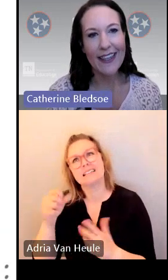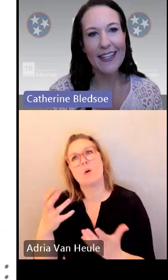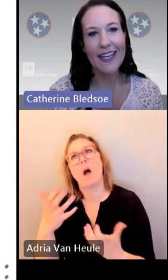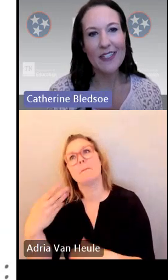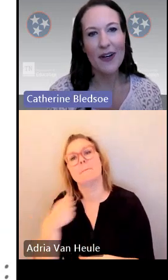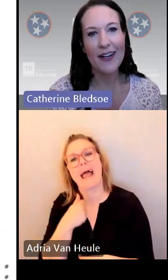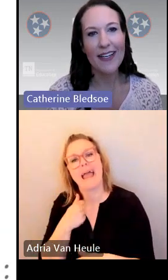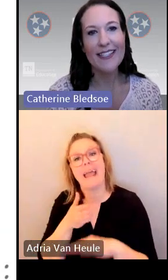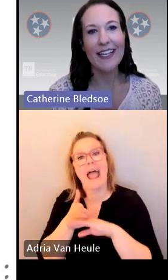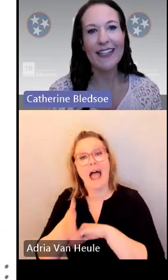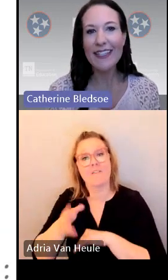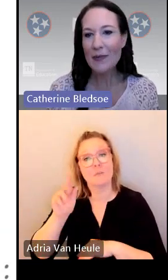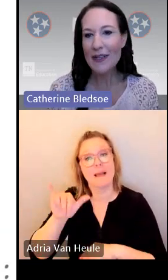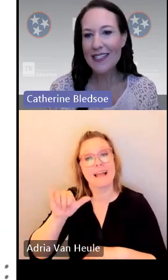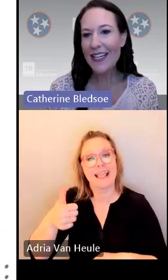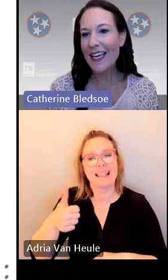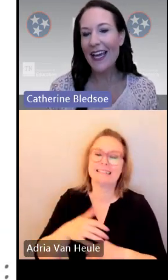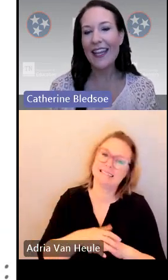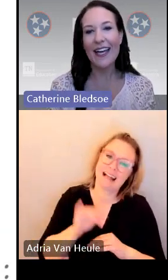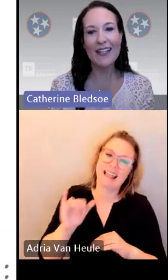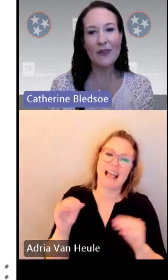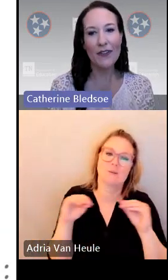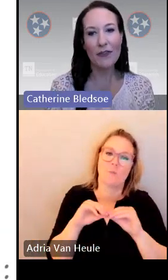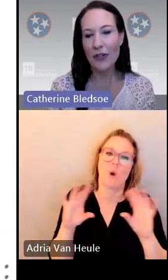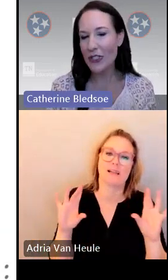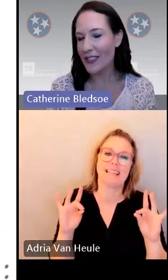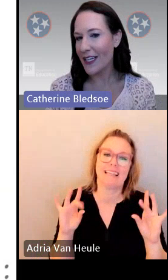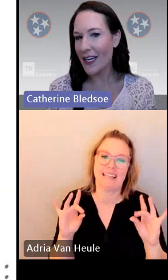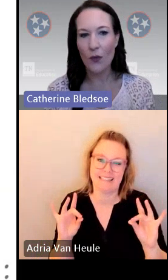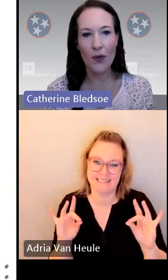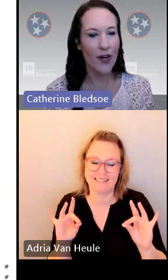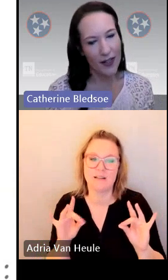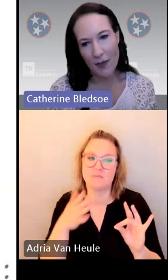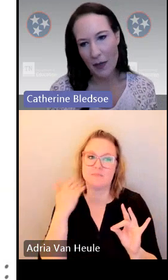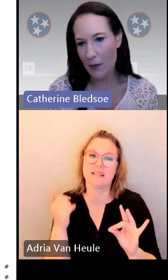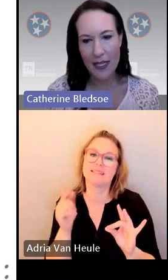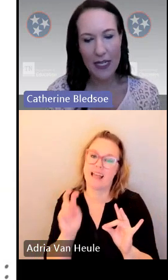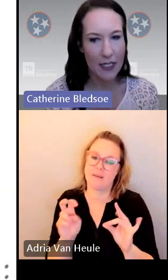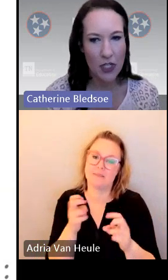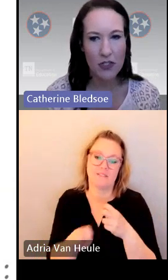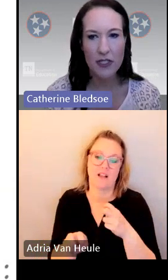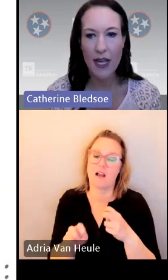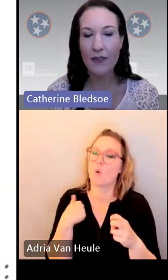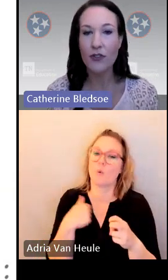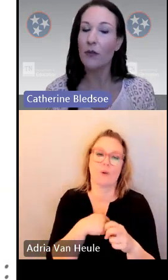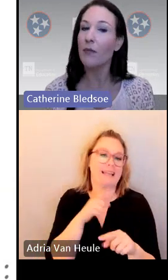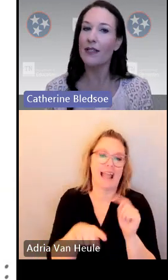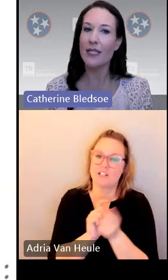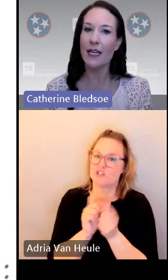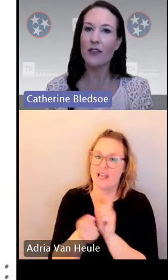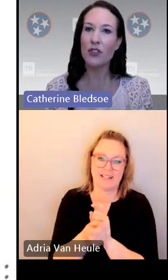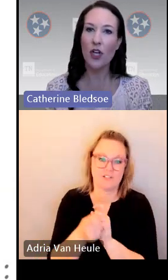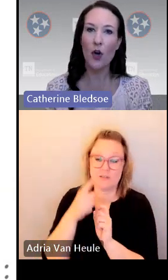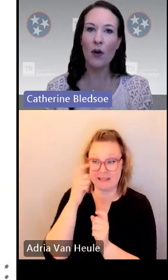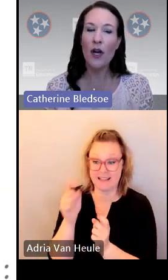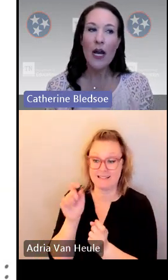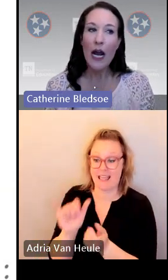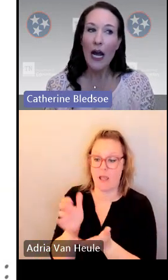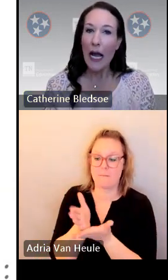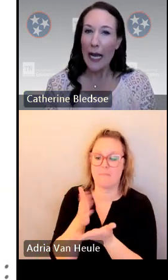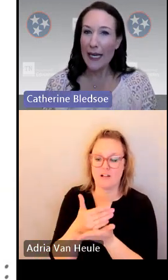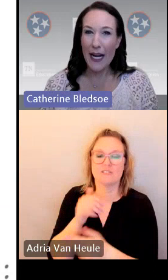the 10th, that's where it gets a little bit sticky. And that is where, unfortunately, we're not going to be able to make any changes after May 10th.